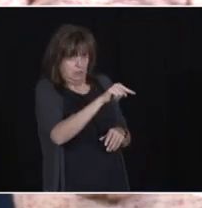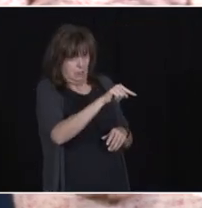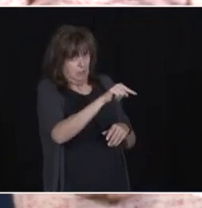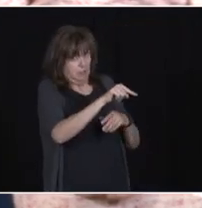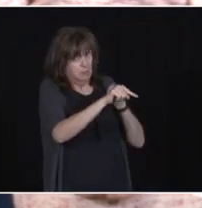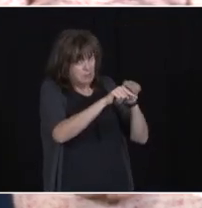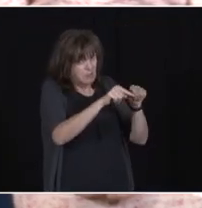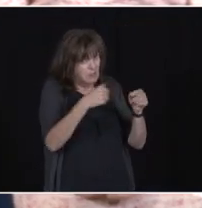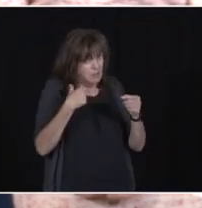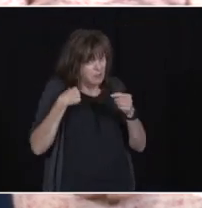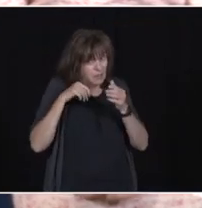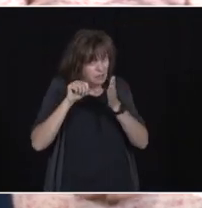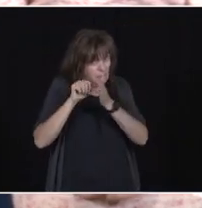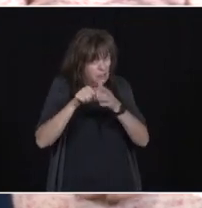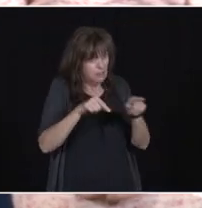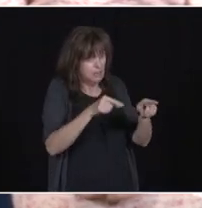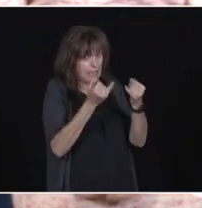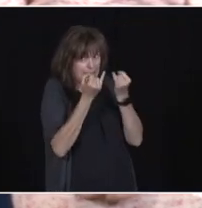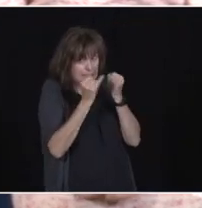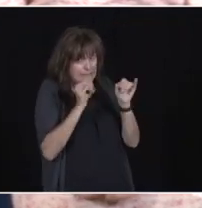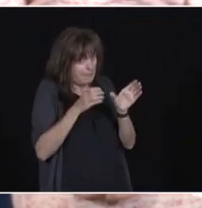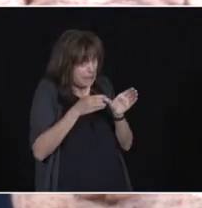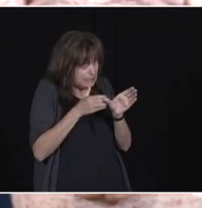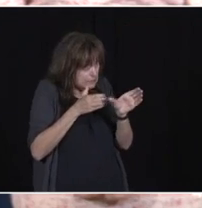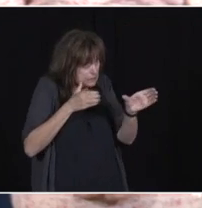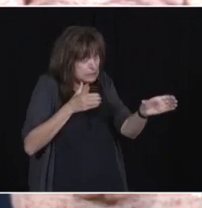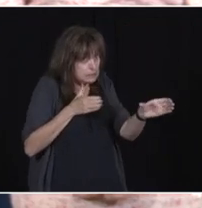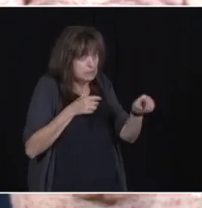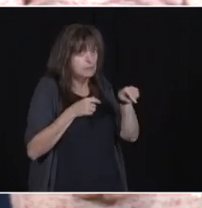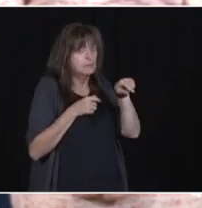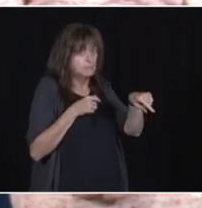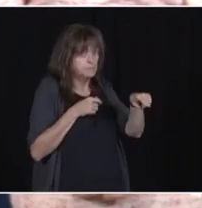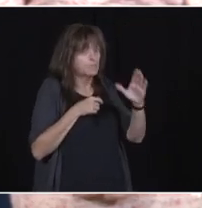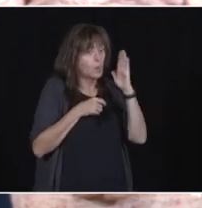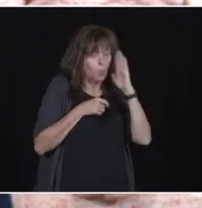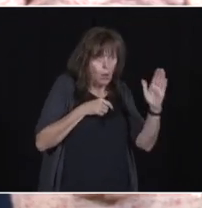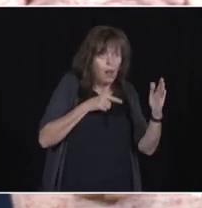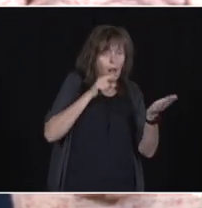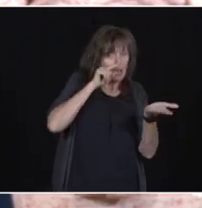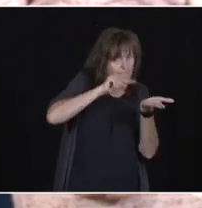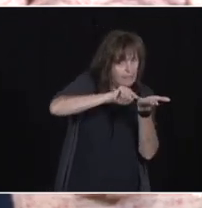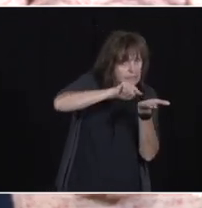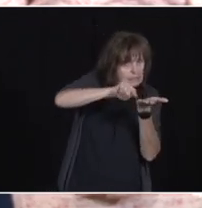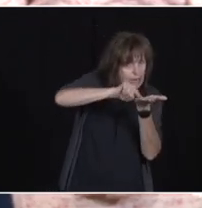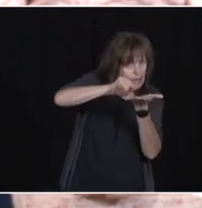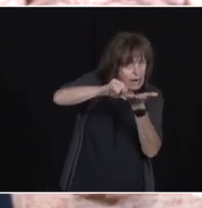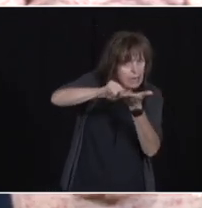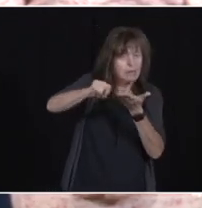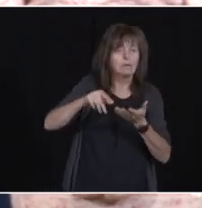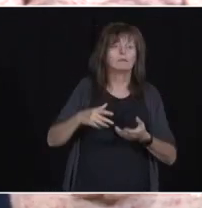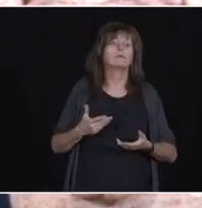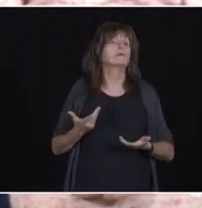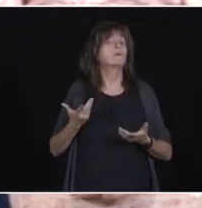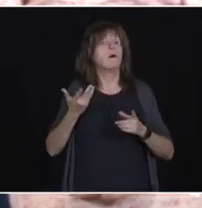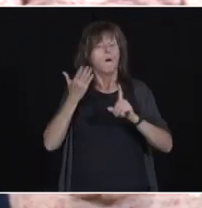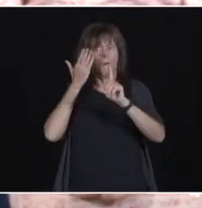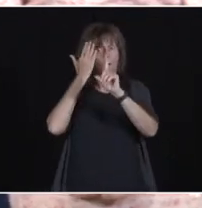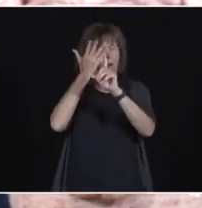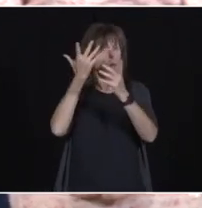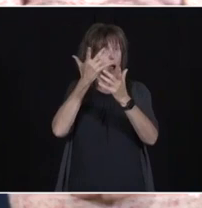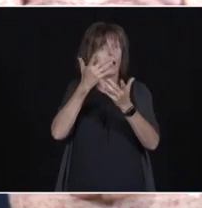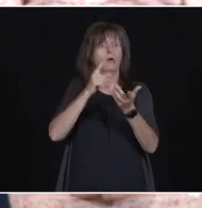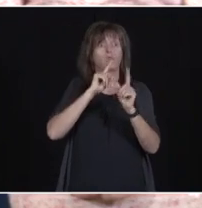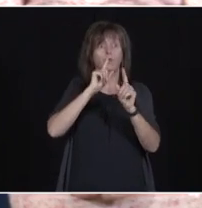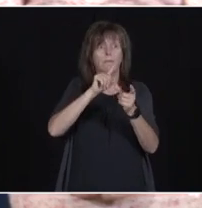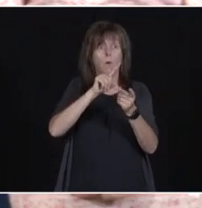to investigate the factors that led to this and how we move forward so we can prevent this from happening again. We want to be open-minded